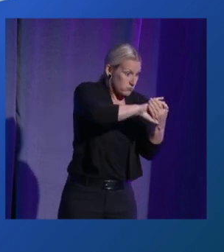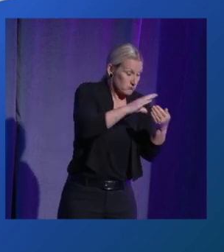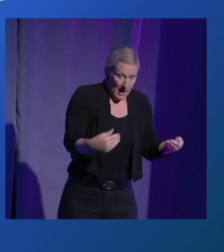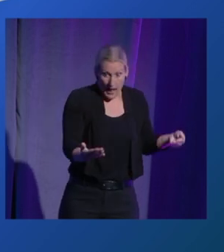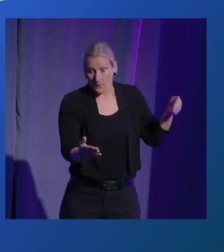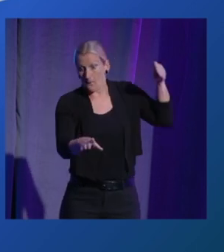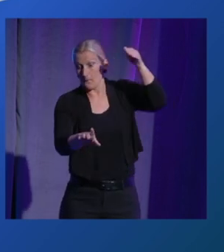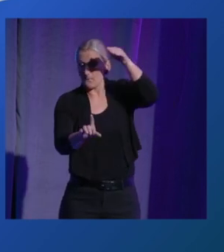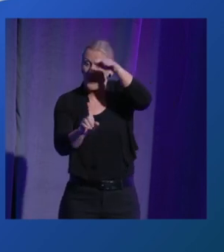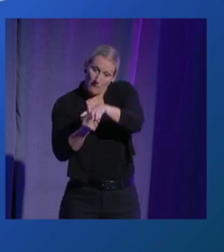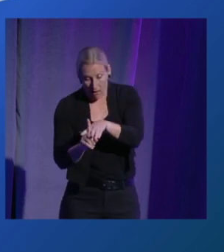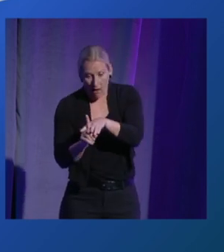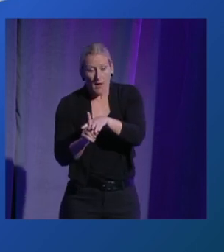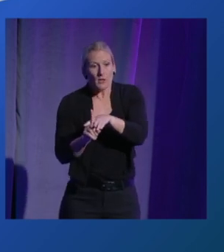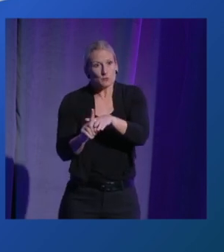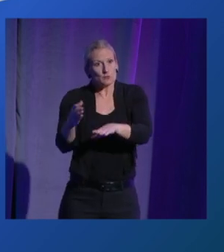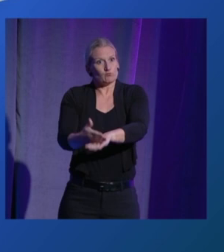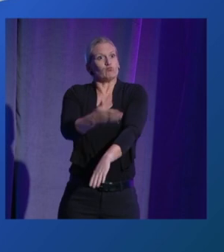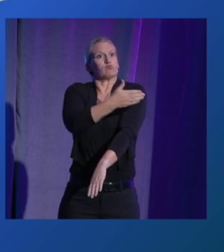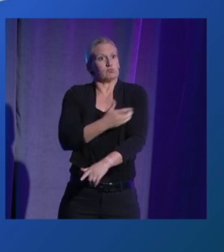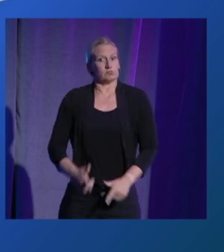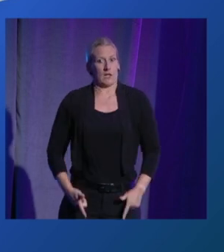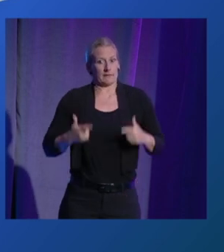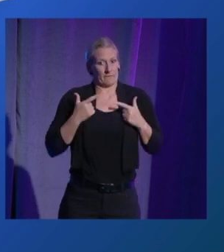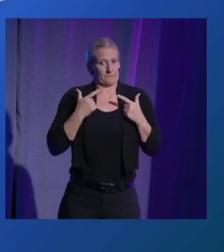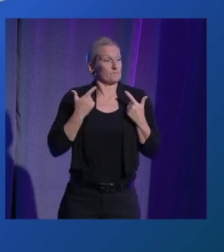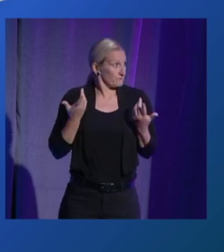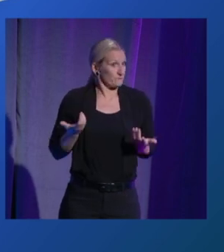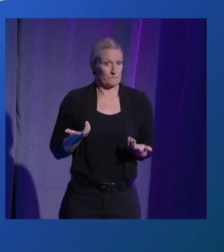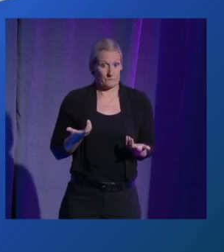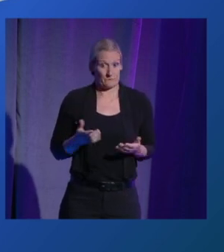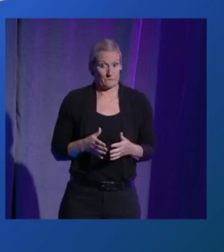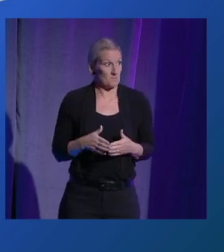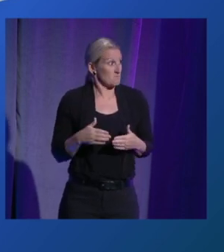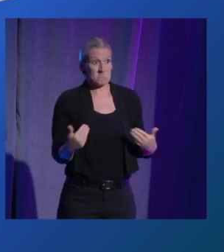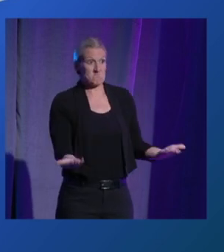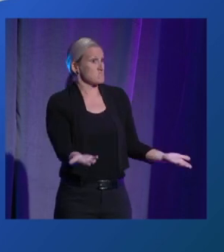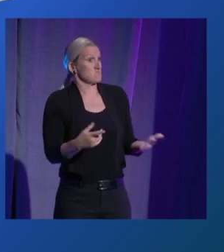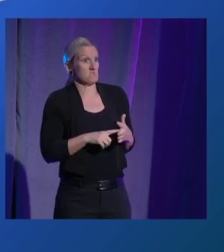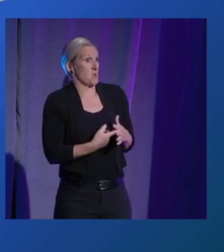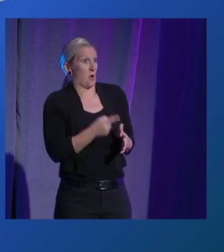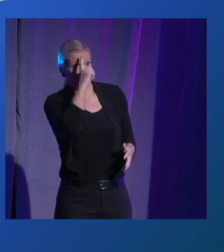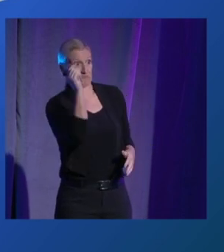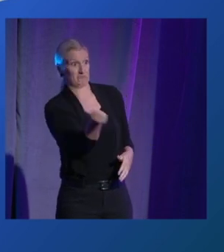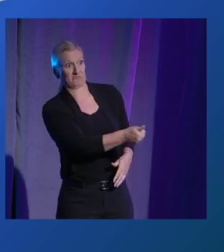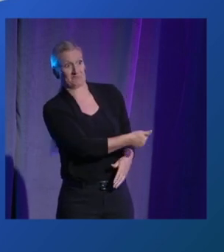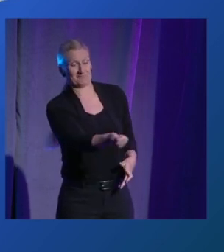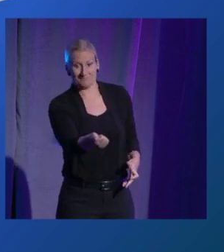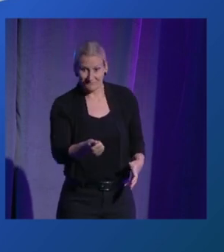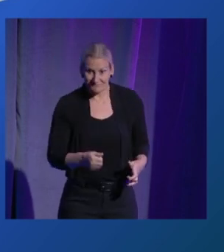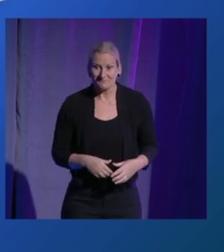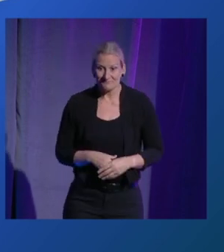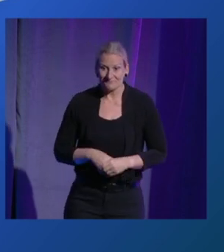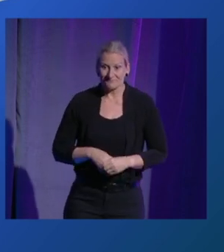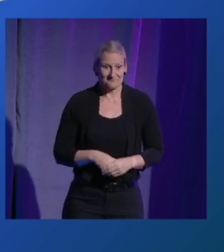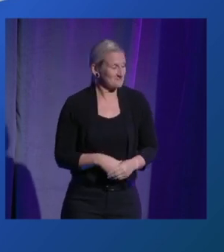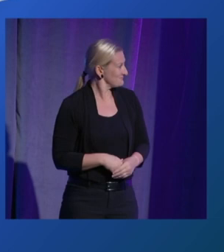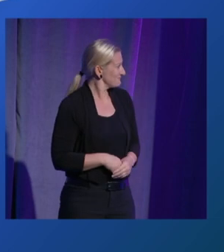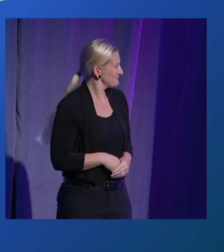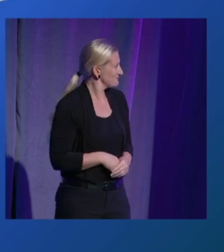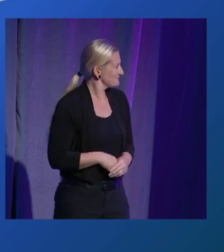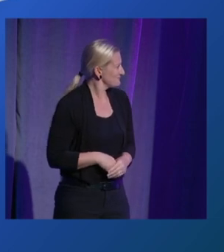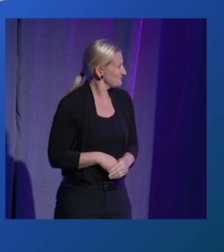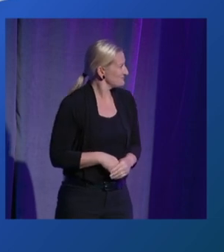for for Humanity and I'll anyone who wants to start is welcome to to take that one maybe I'll